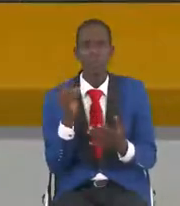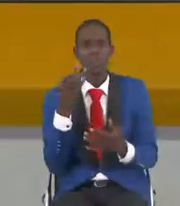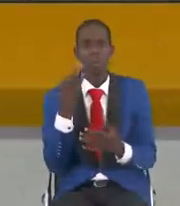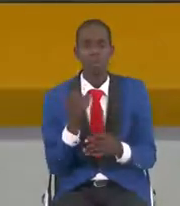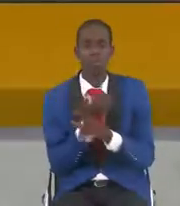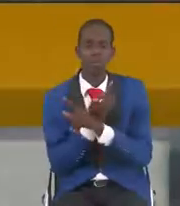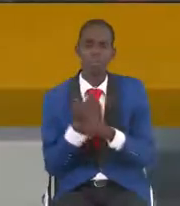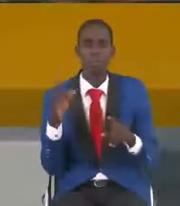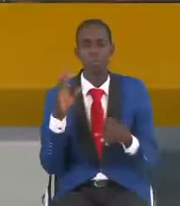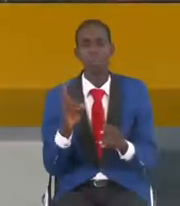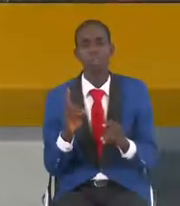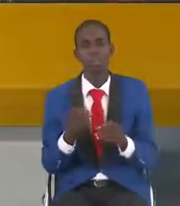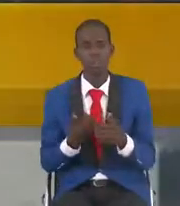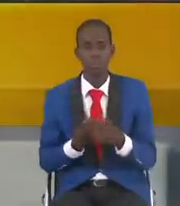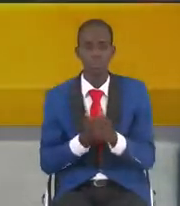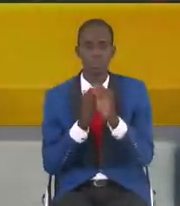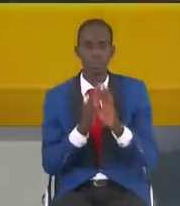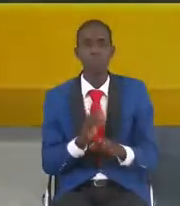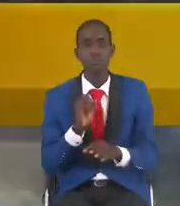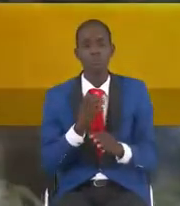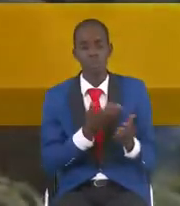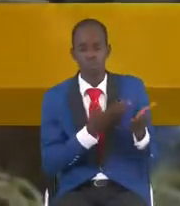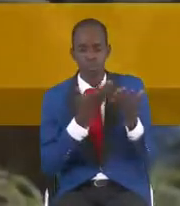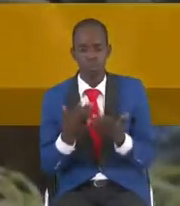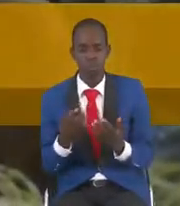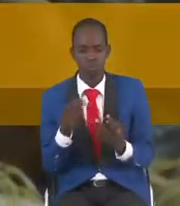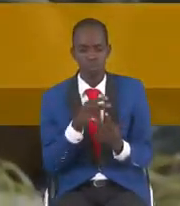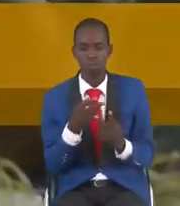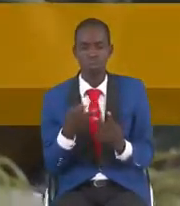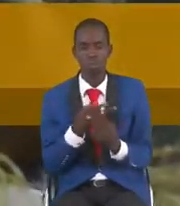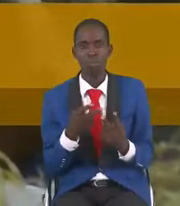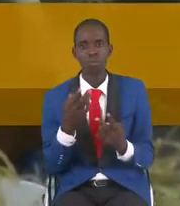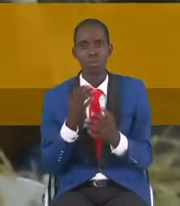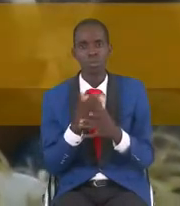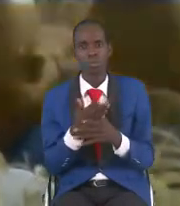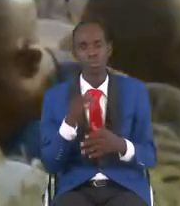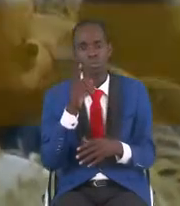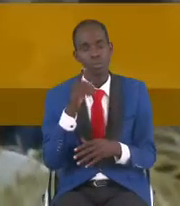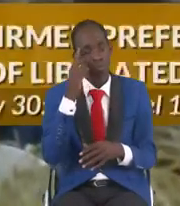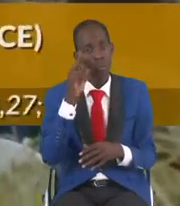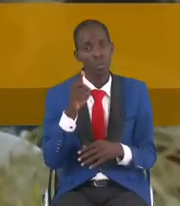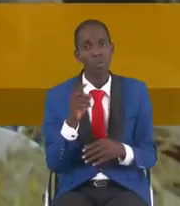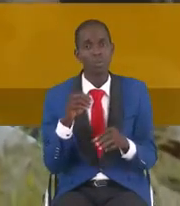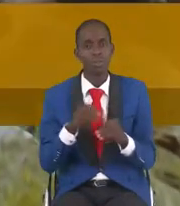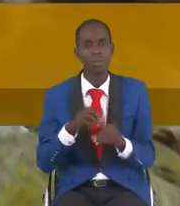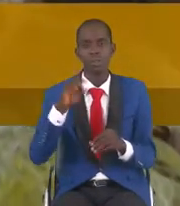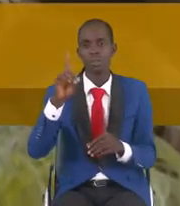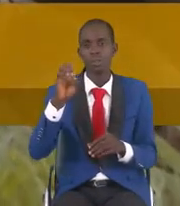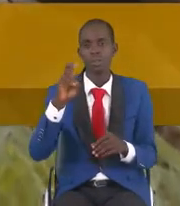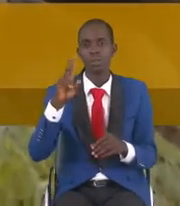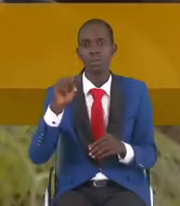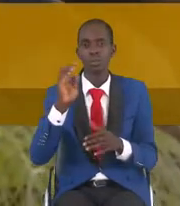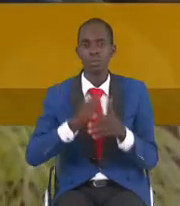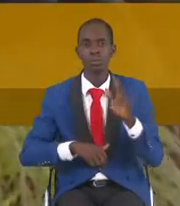He puts the choice before us in Deuteronomy chapter 30. I'm reading there from verse